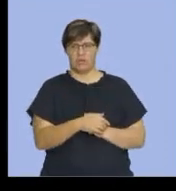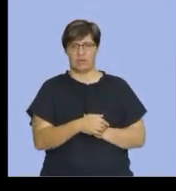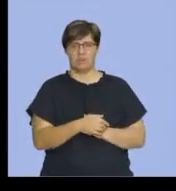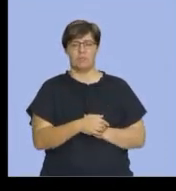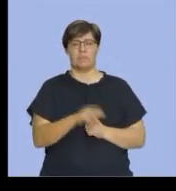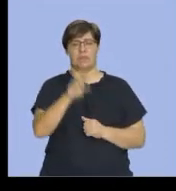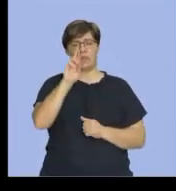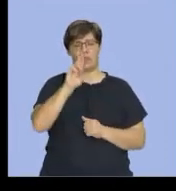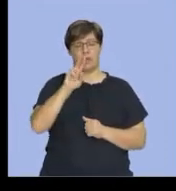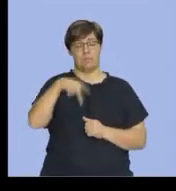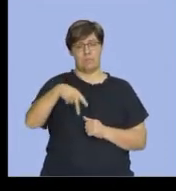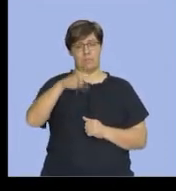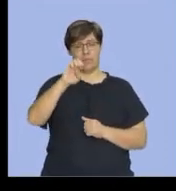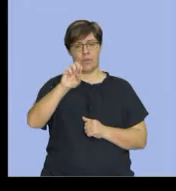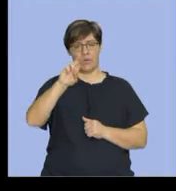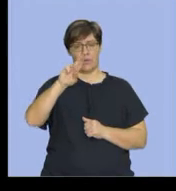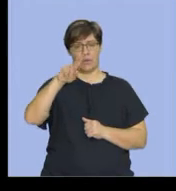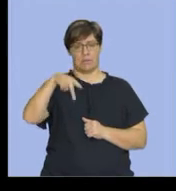perpendicular.